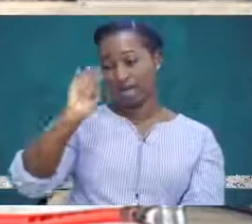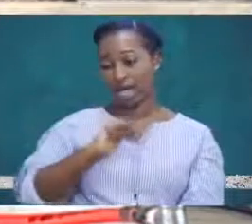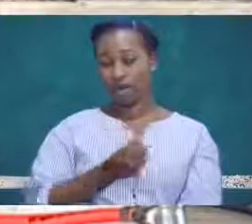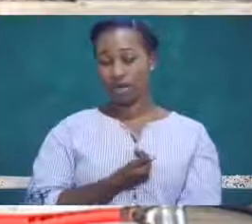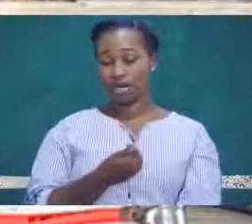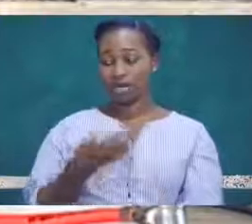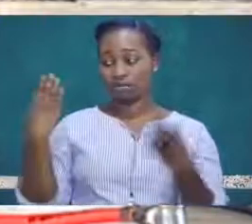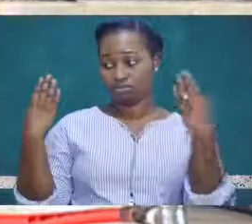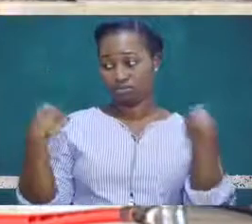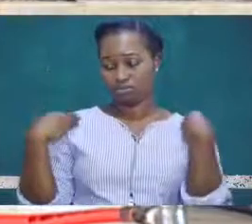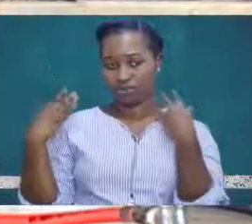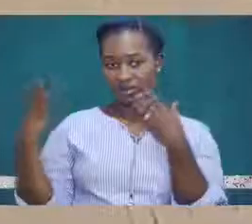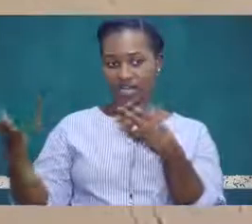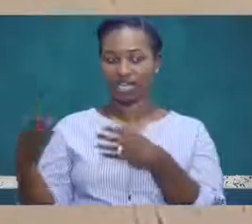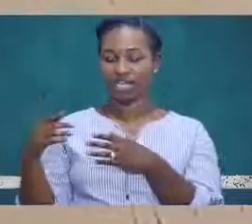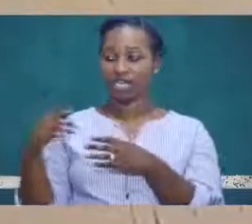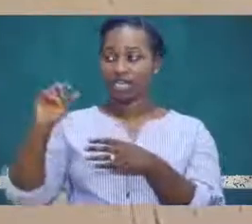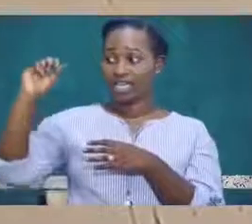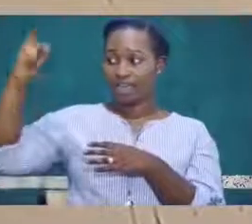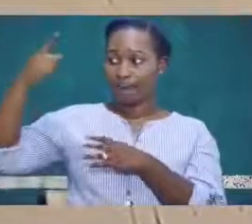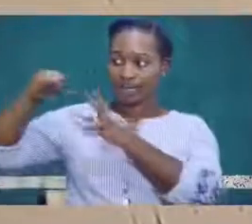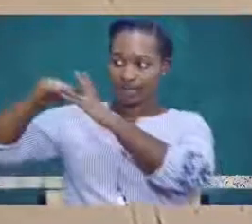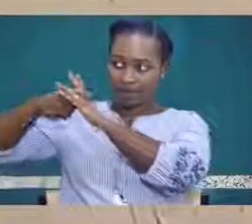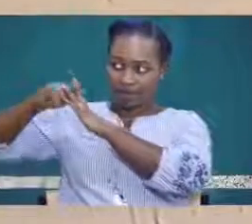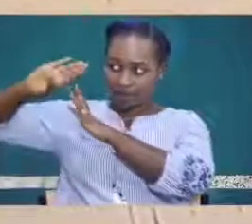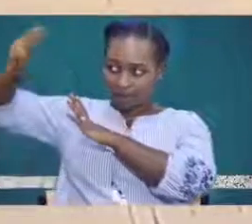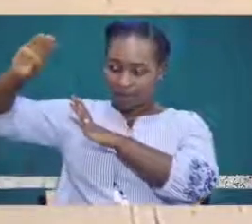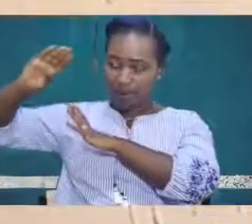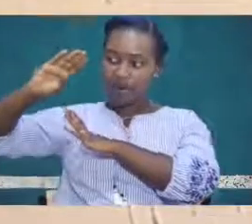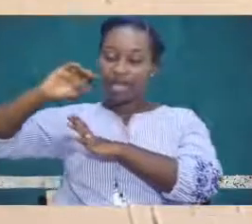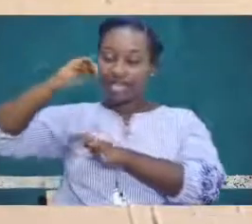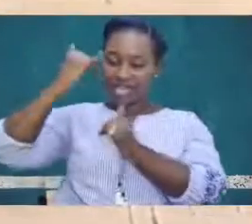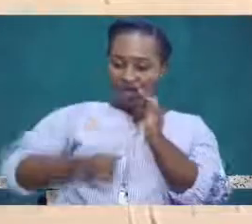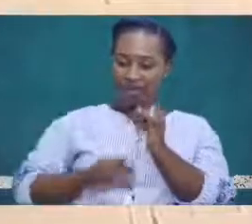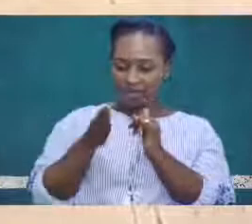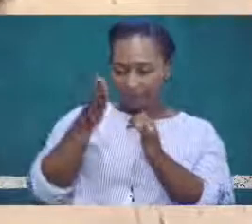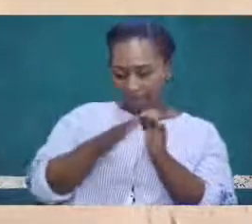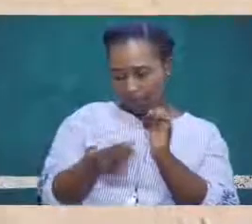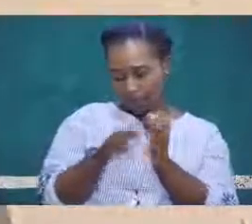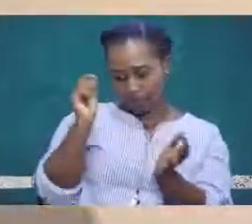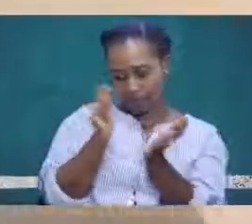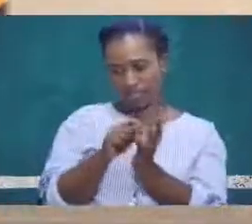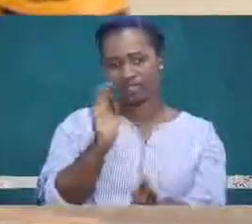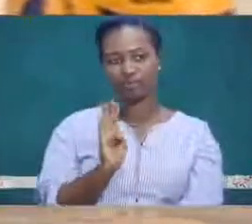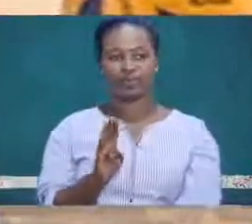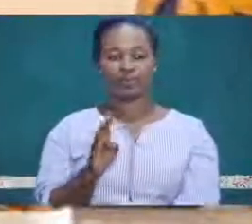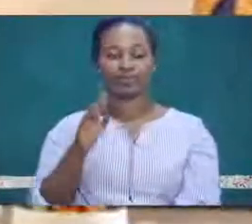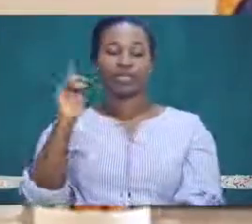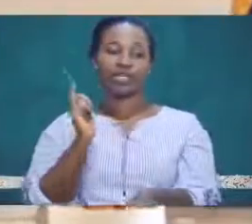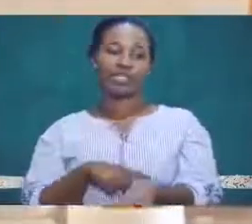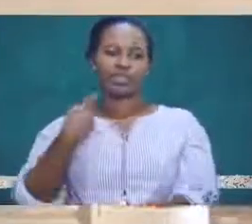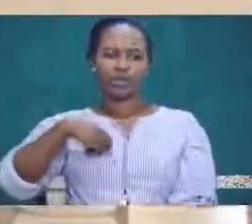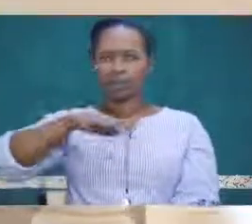point. Final momentum is momentum of the marble at point B. Okay. So why we have been